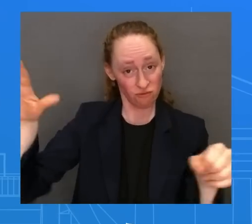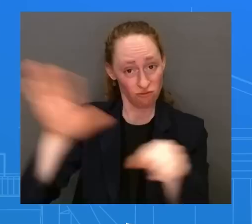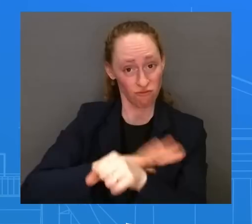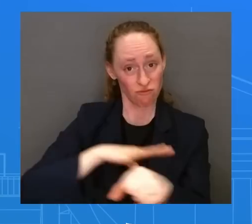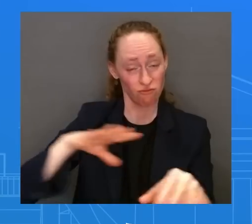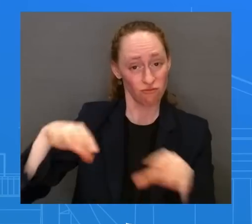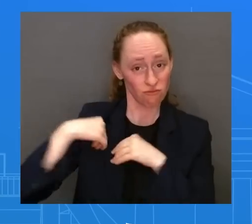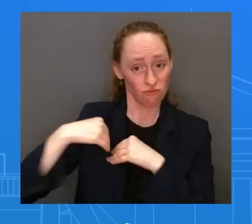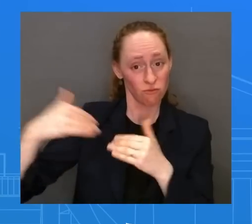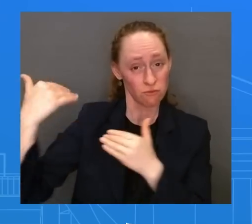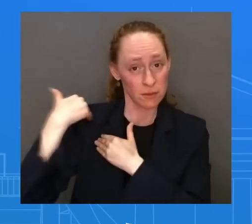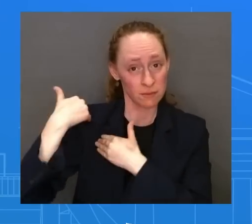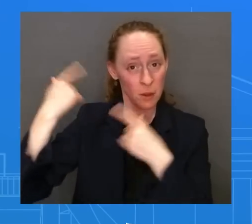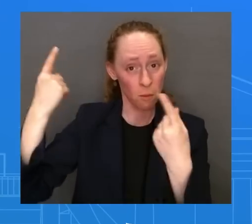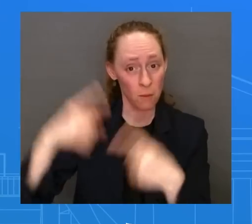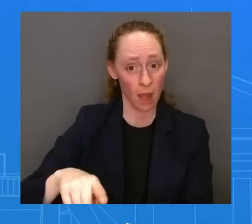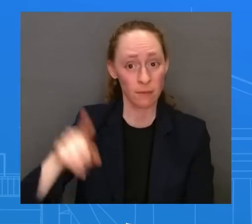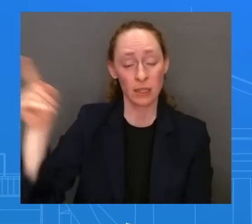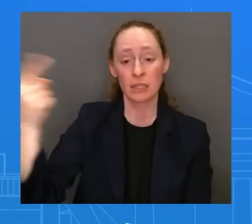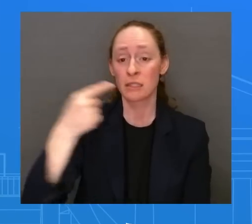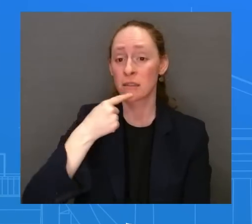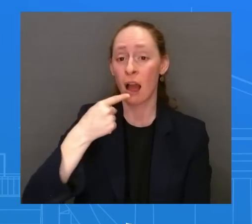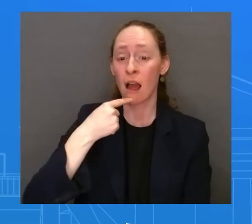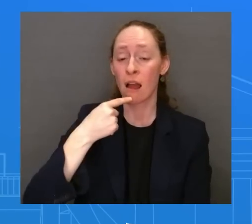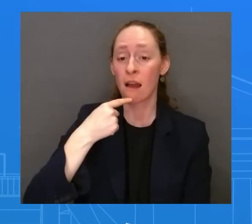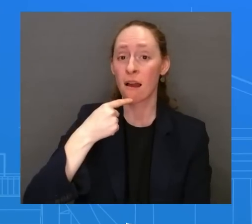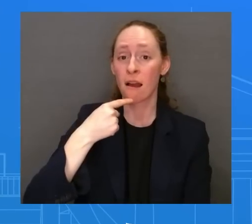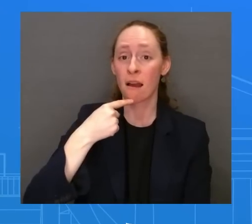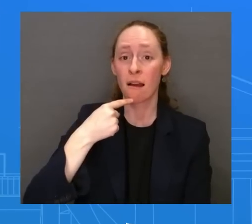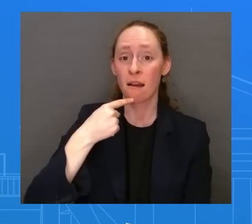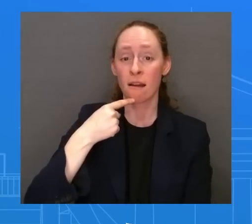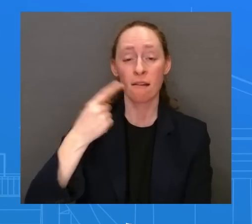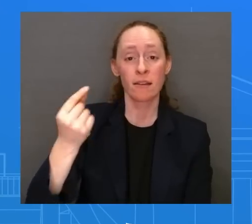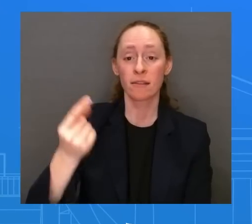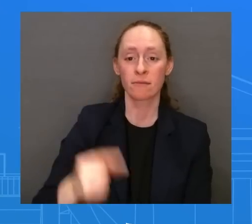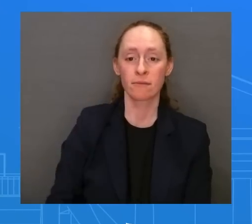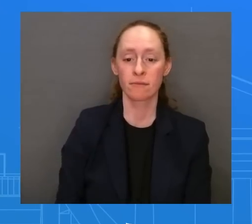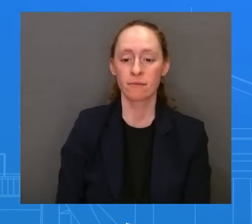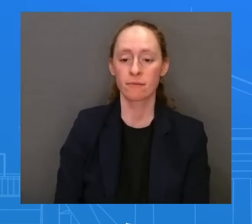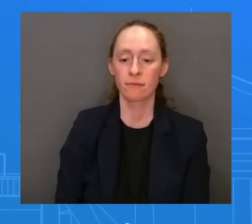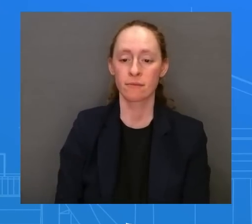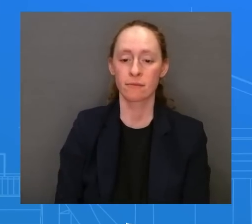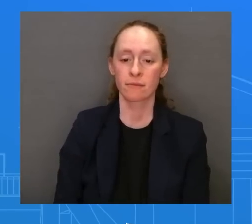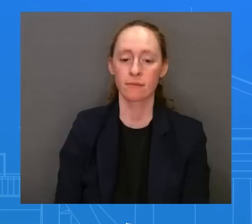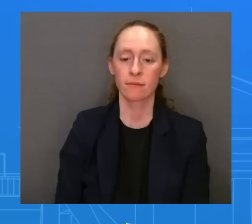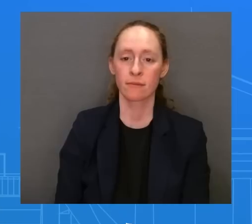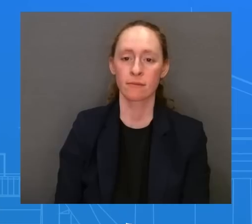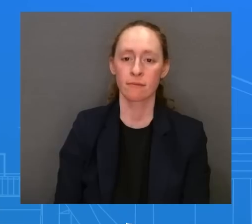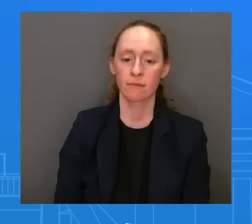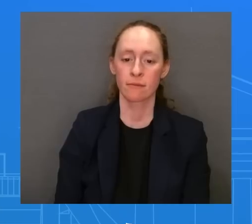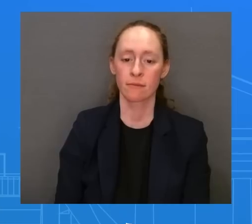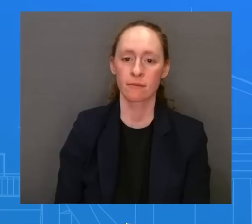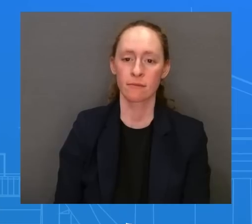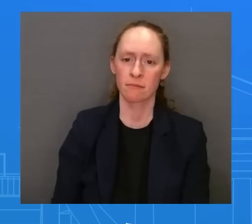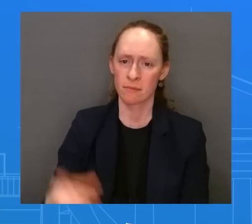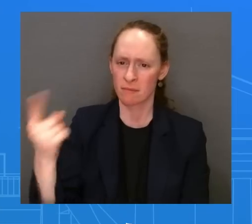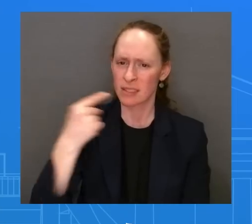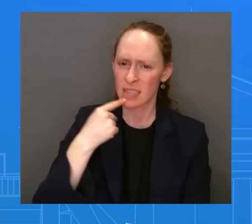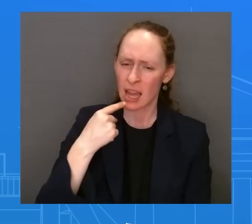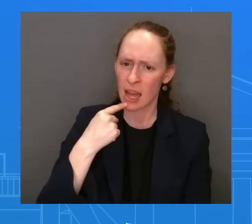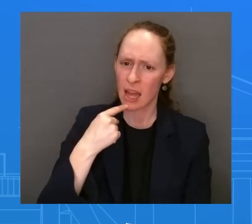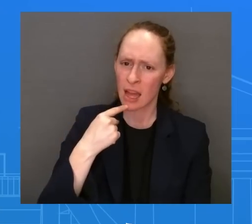said he has responsibility does he take responsibility and have you heard him say that the president's the commander-in-chief